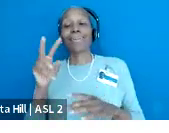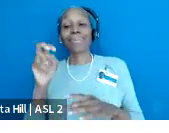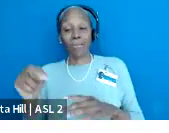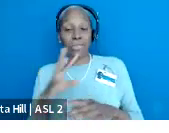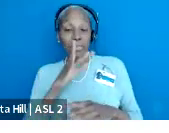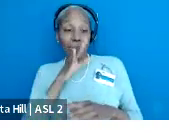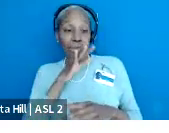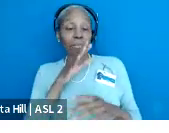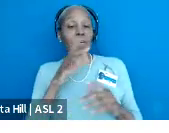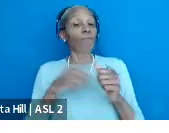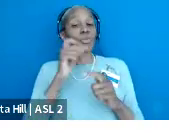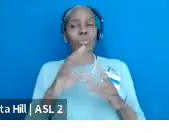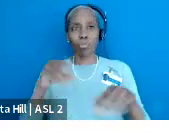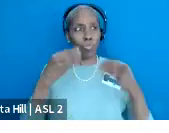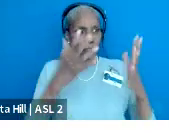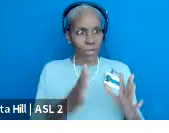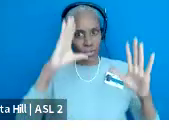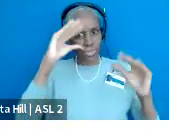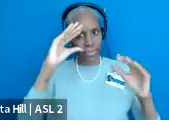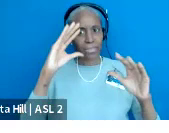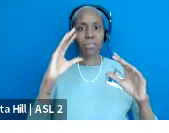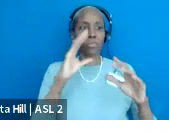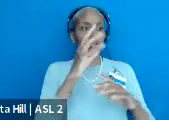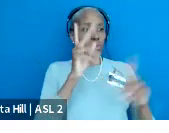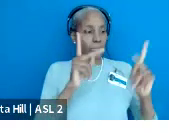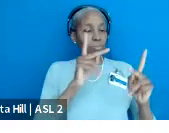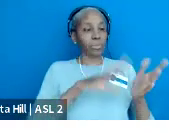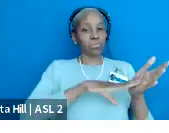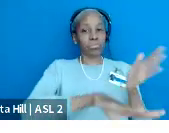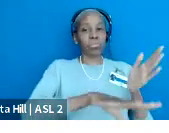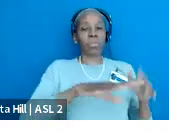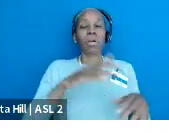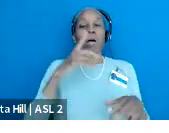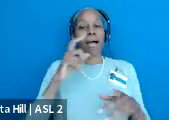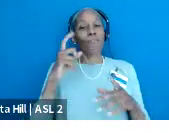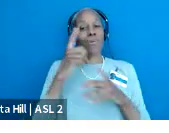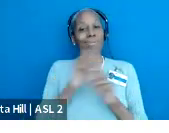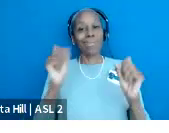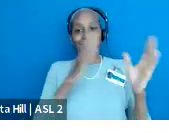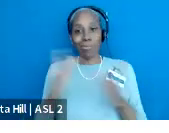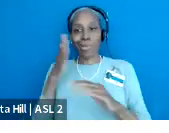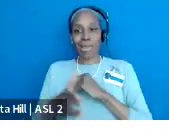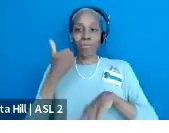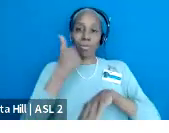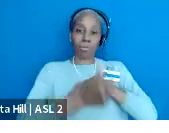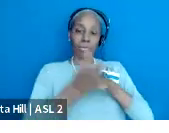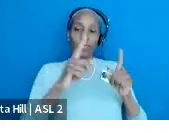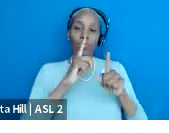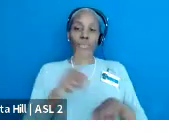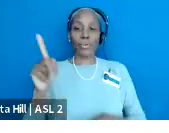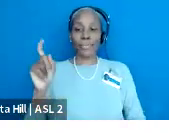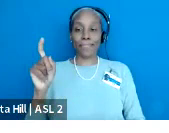Our first question is, are providers expected to put people out on leave as part of a safety plan after an allegation has been